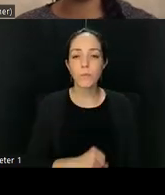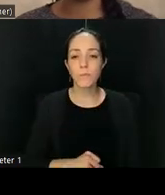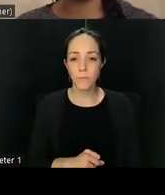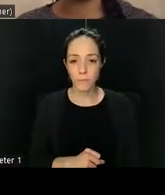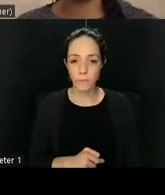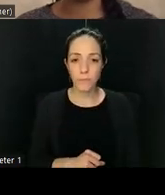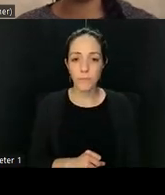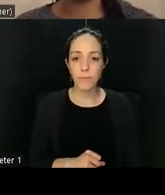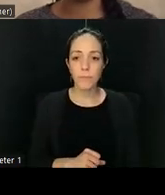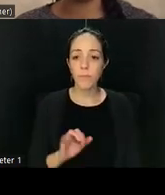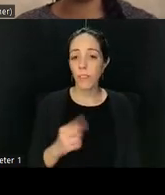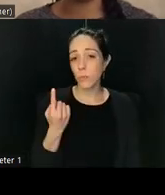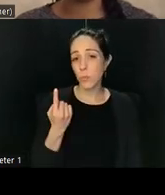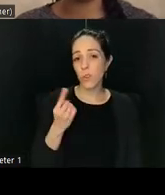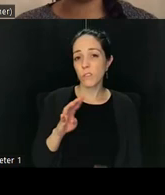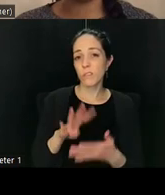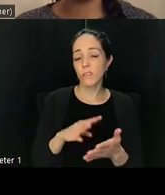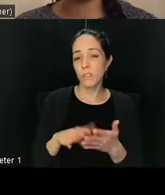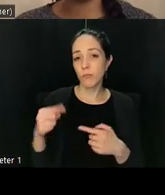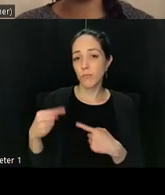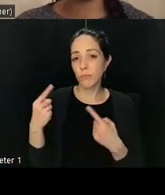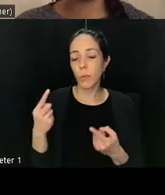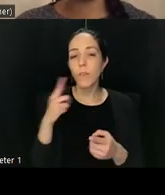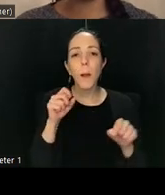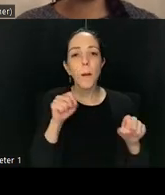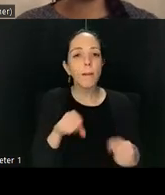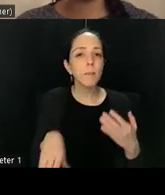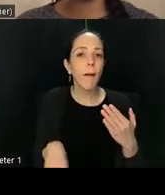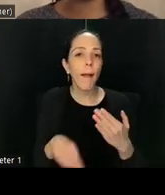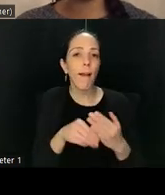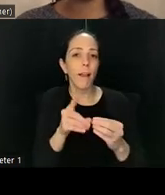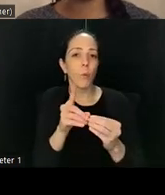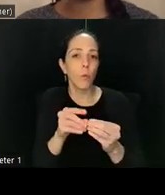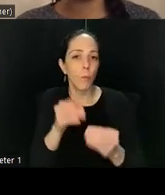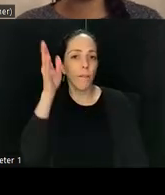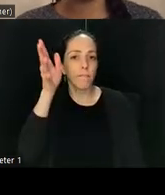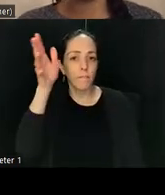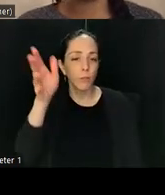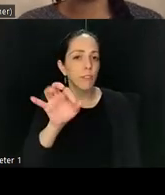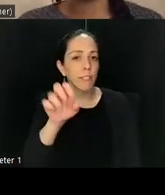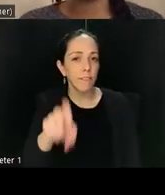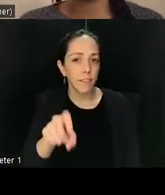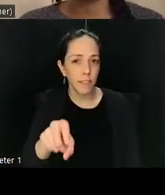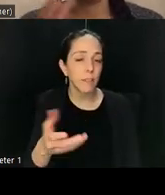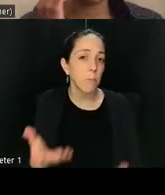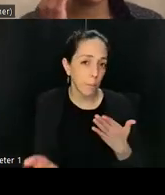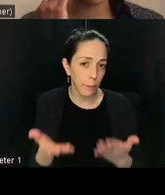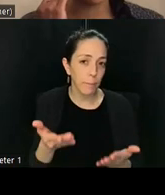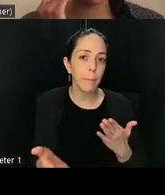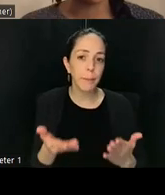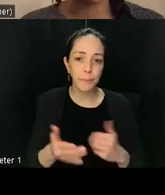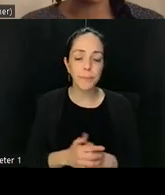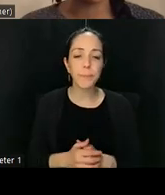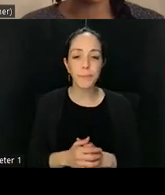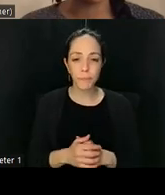That's the only one that's scheduled as of right now. There is a possibility of scheduling a future one beyond that, if needed, and it may be. That is going